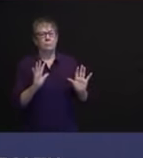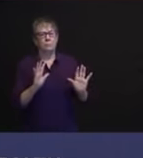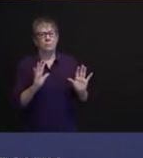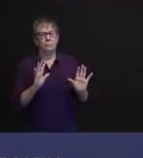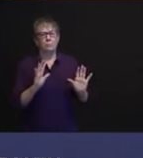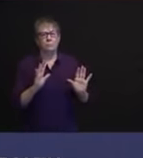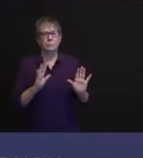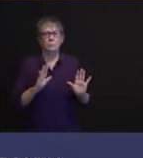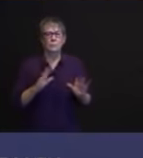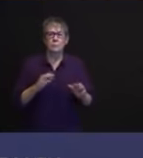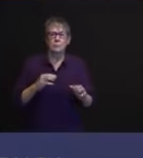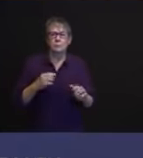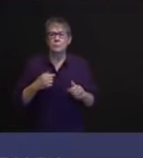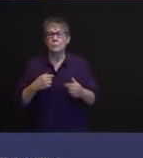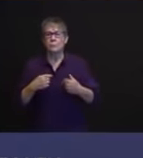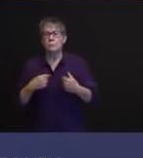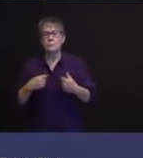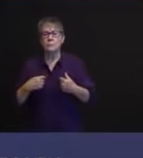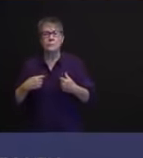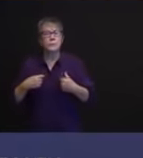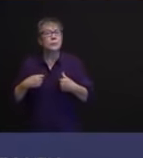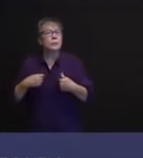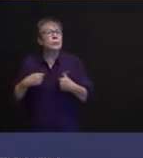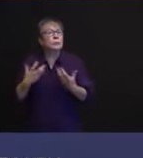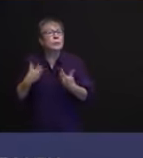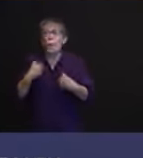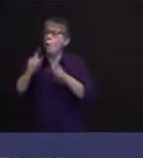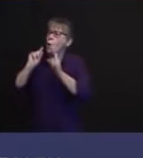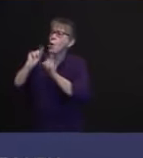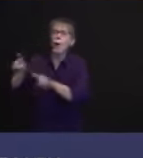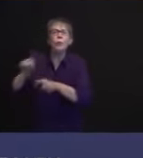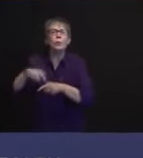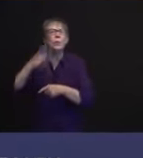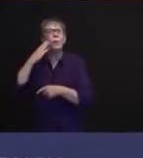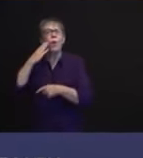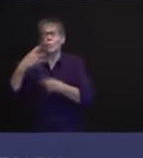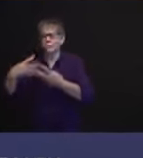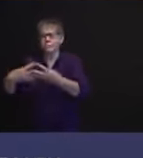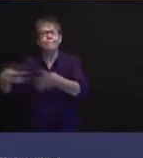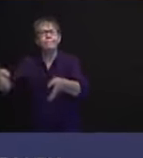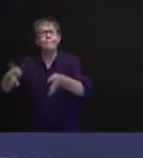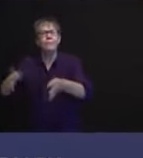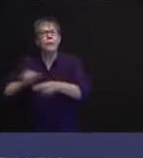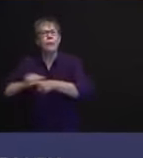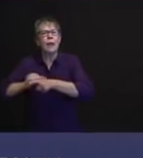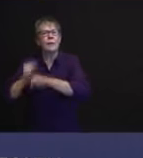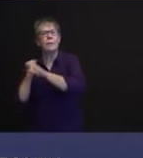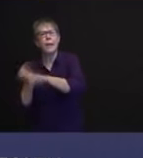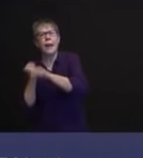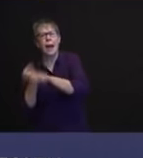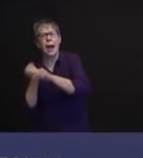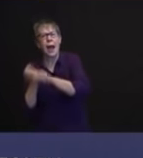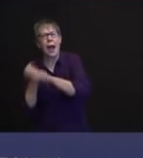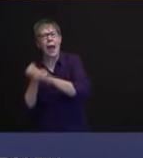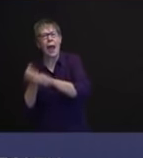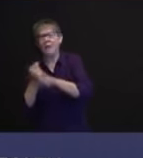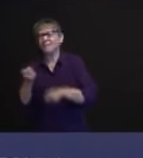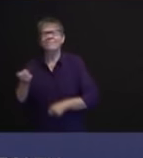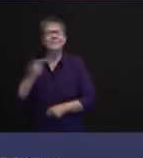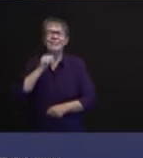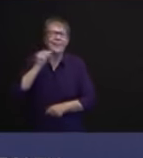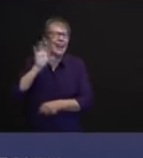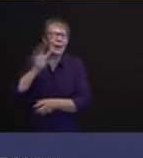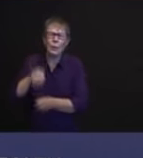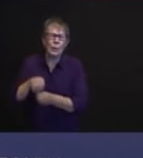that's what it is directed at. Have I got that right, Paramel? Yeah. There's no plans at the moment on elective surgery.